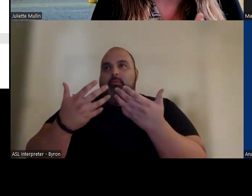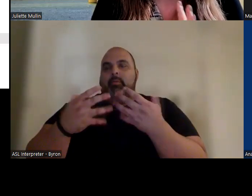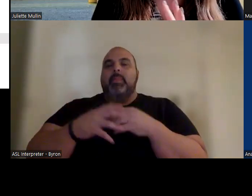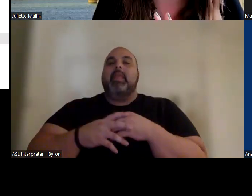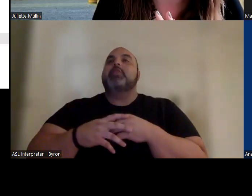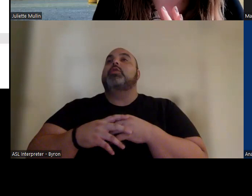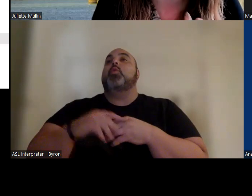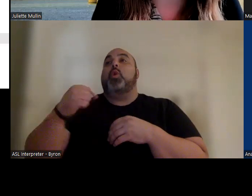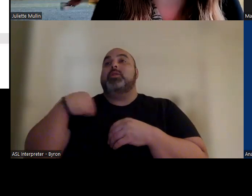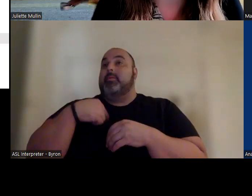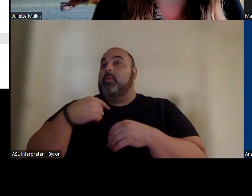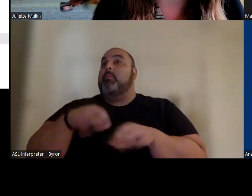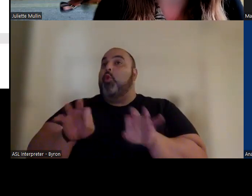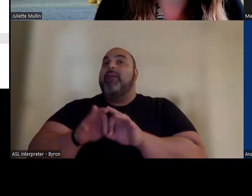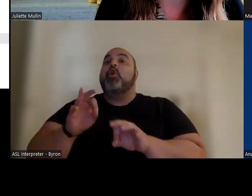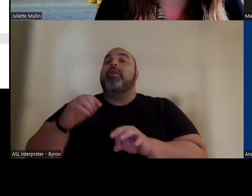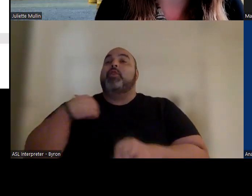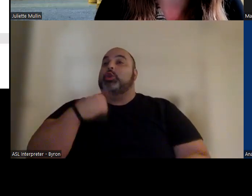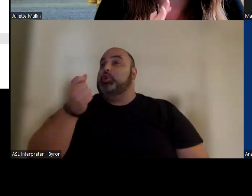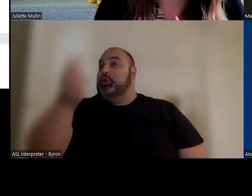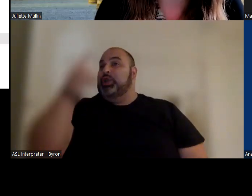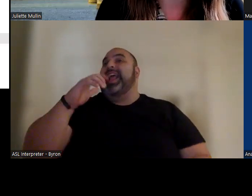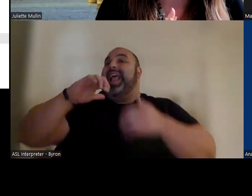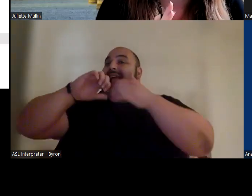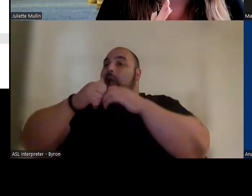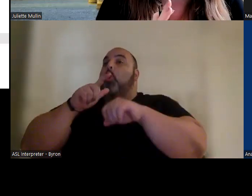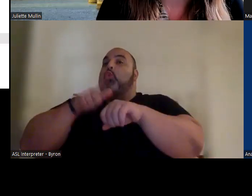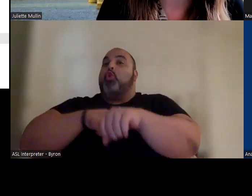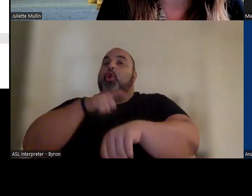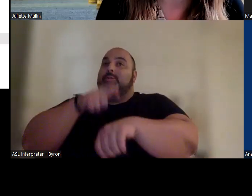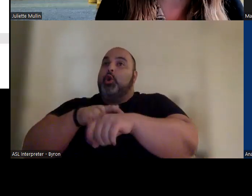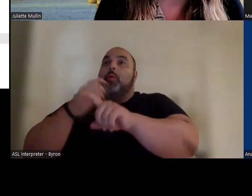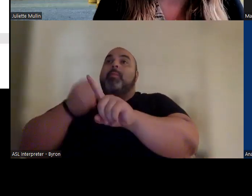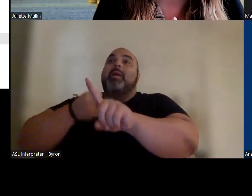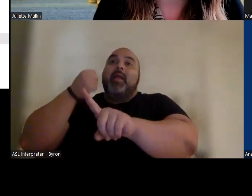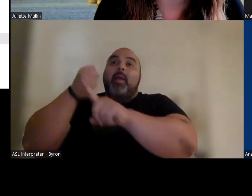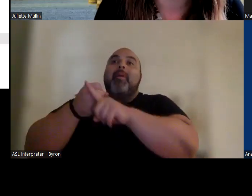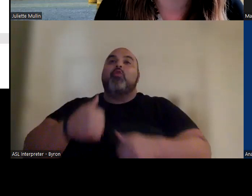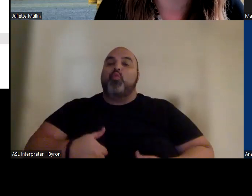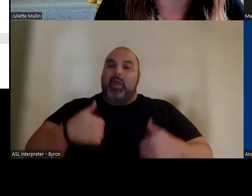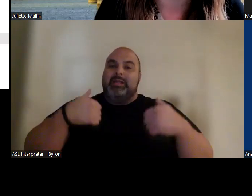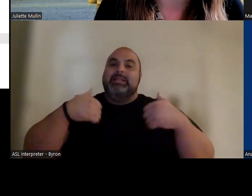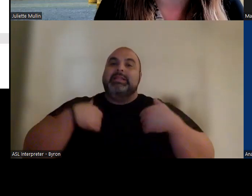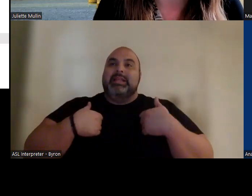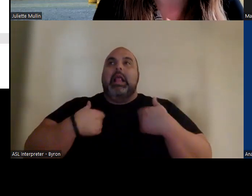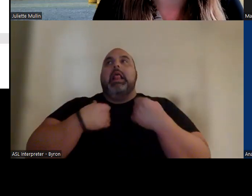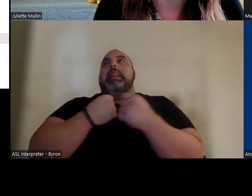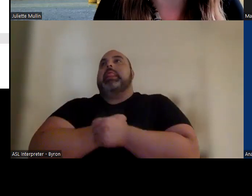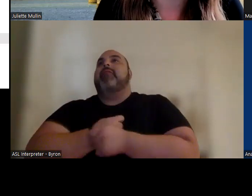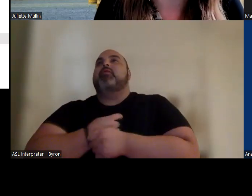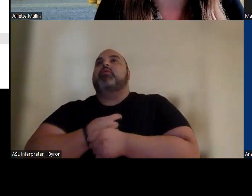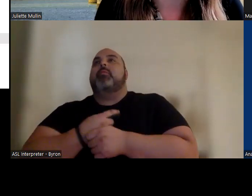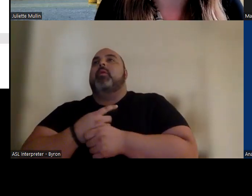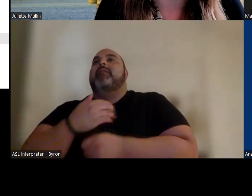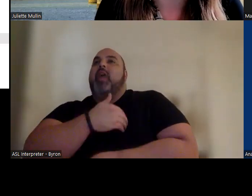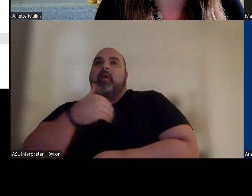understand how long-term care facility visitation impacts the residents, the loved ones of residents, and